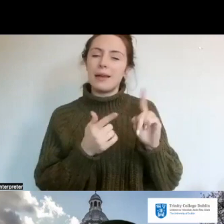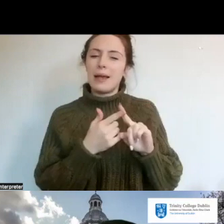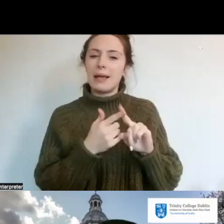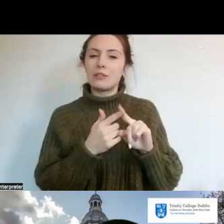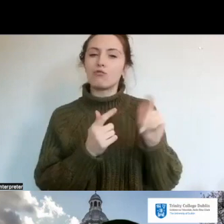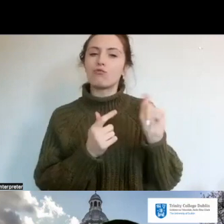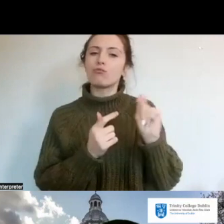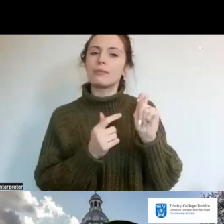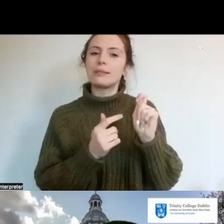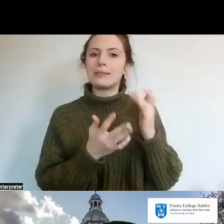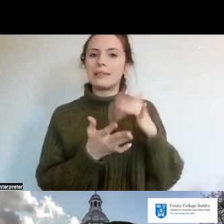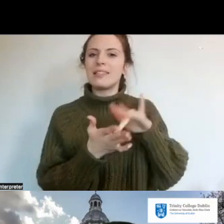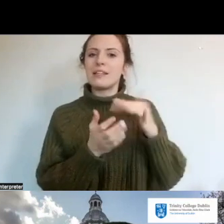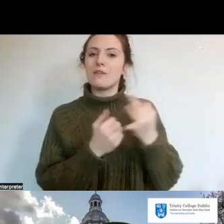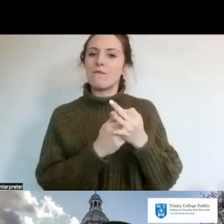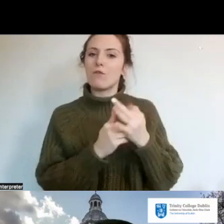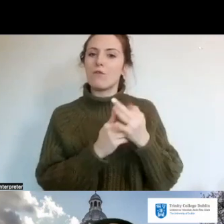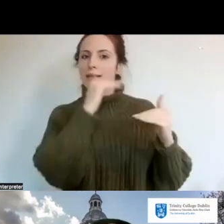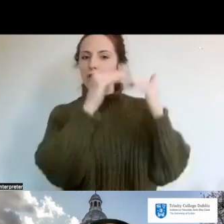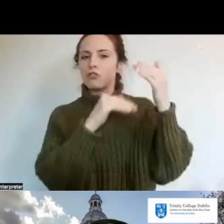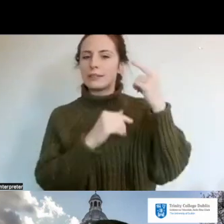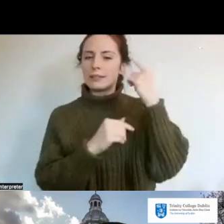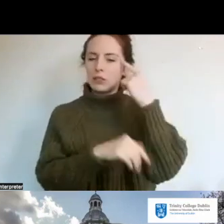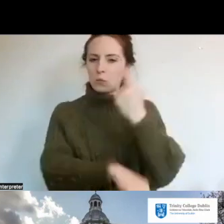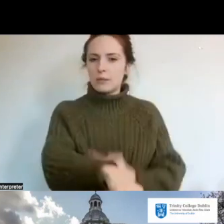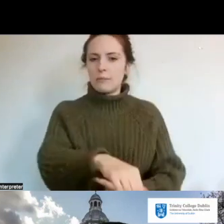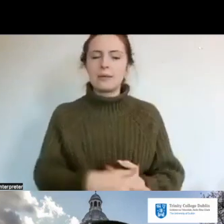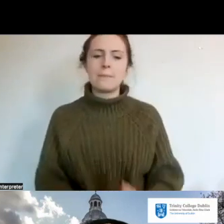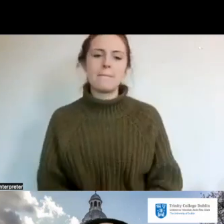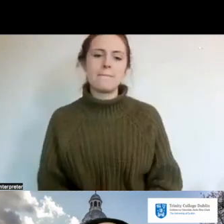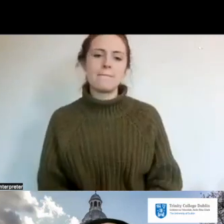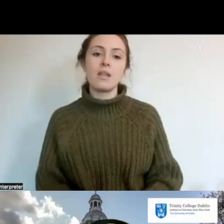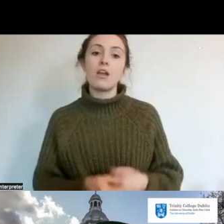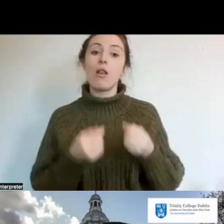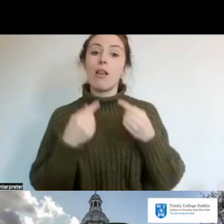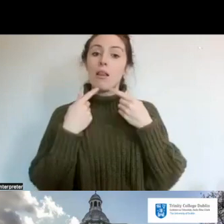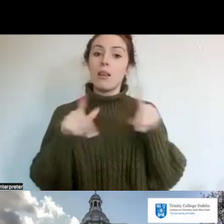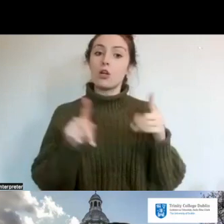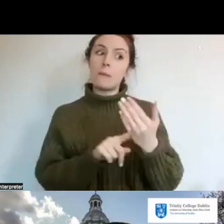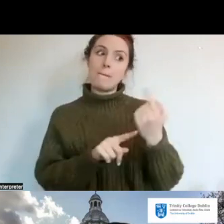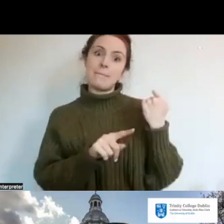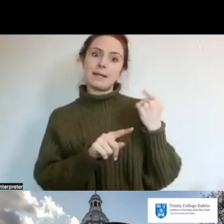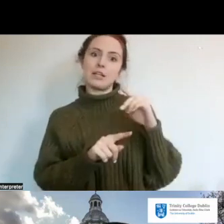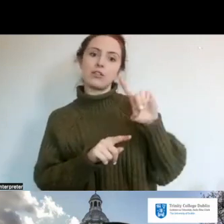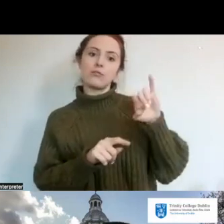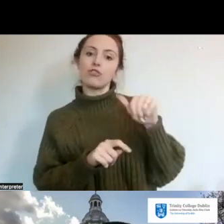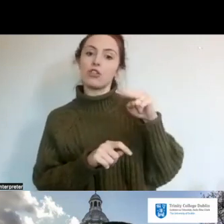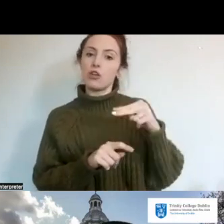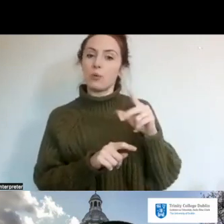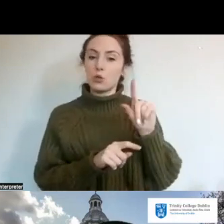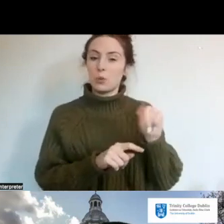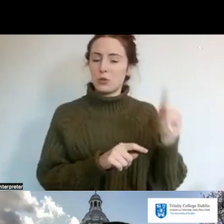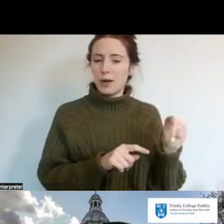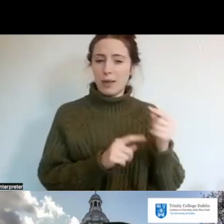Intellectual Disability website. So we launched this in January 2020, which, looking back,